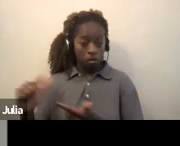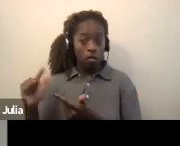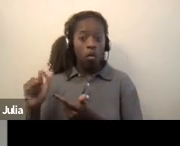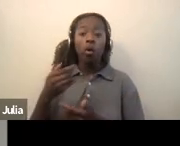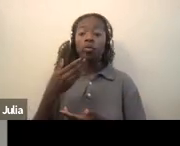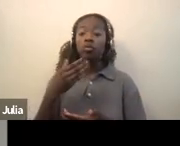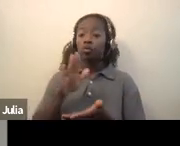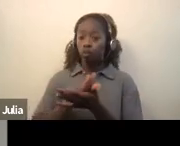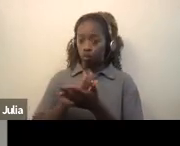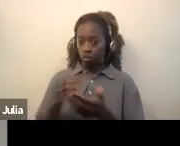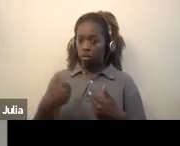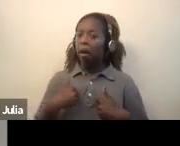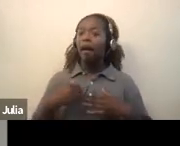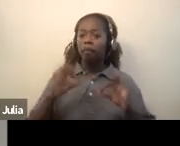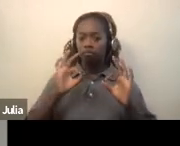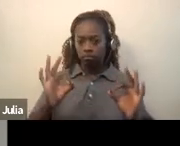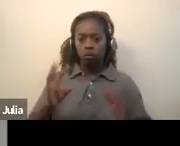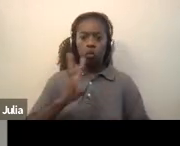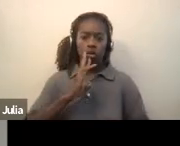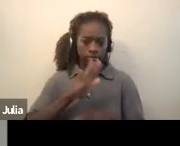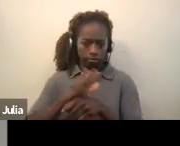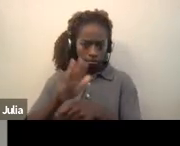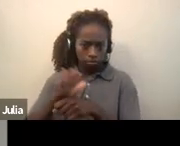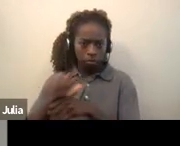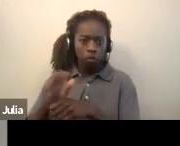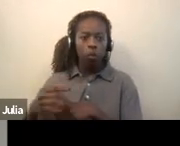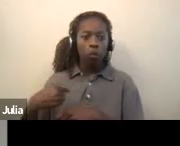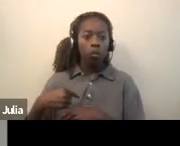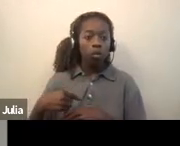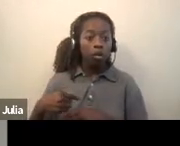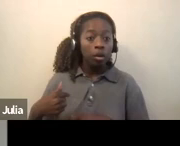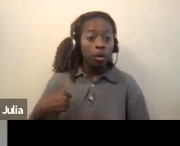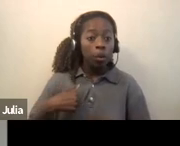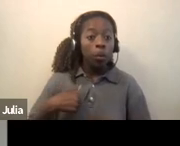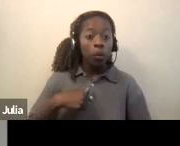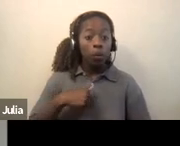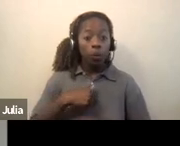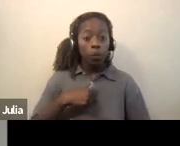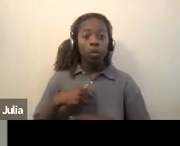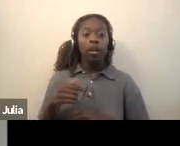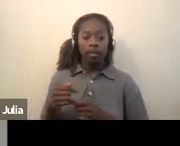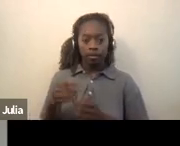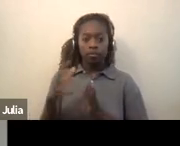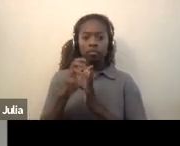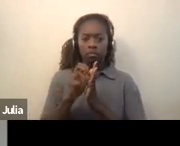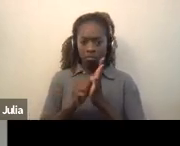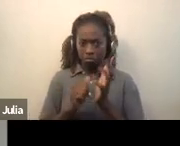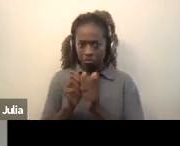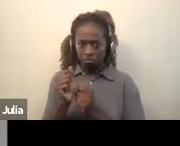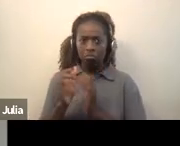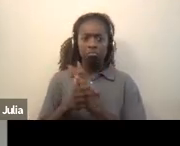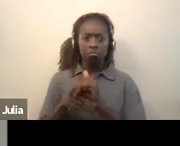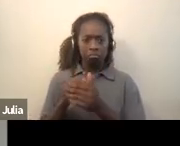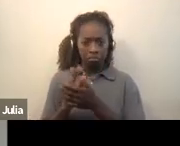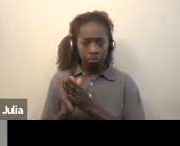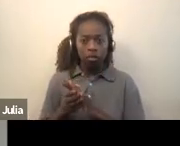bottles in reserve we have operational improvements we are making with the team to identify shortages and this should ensure schools are